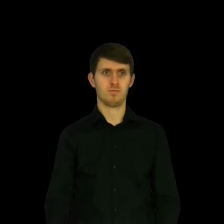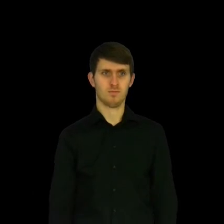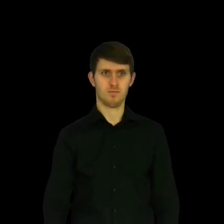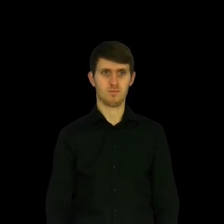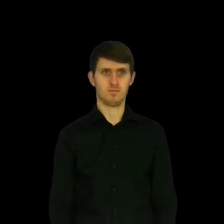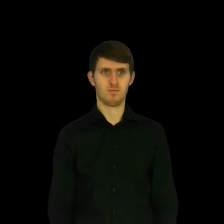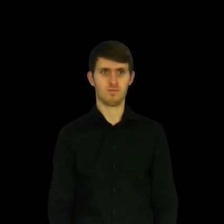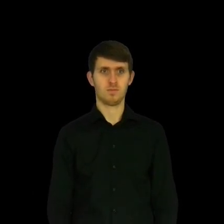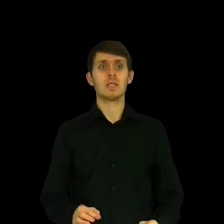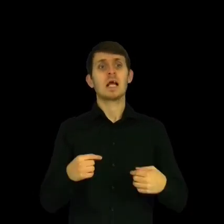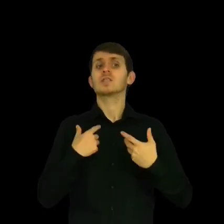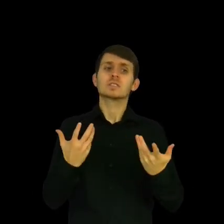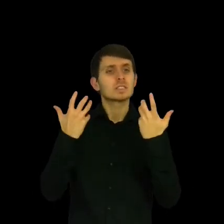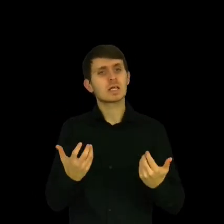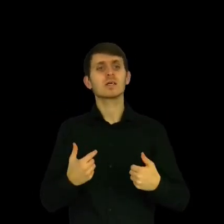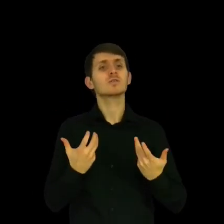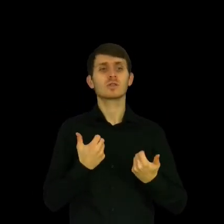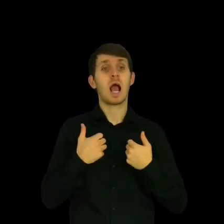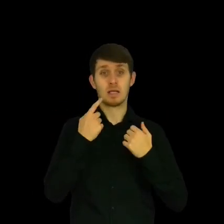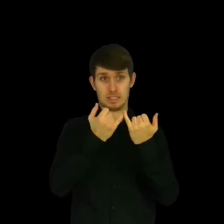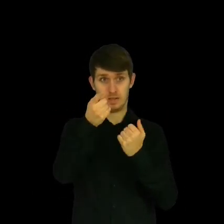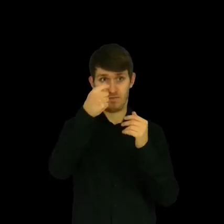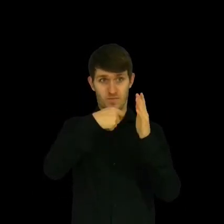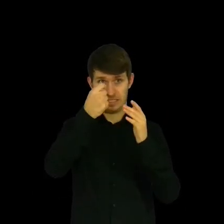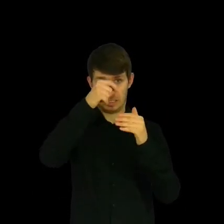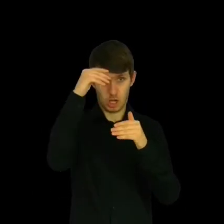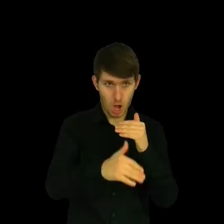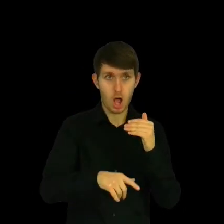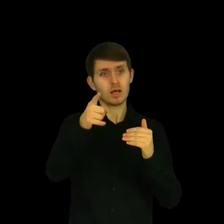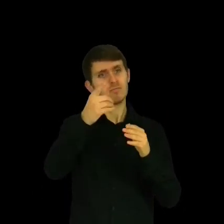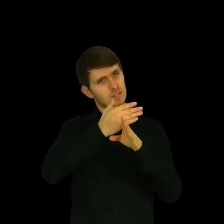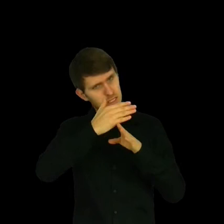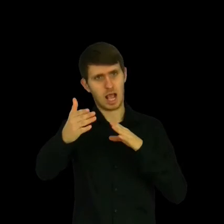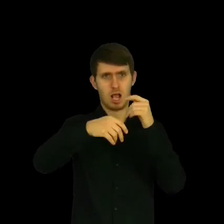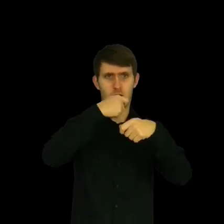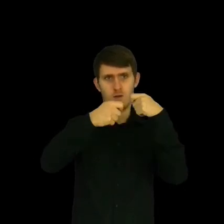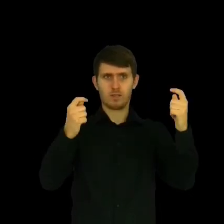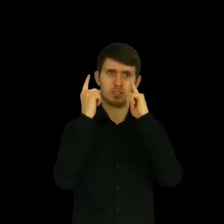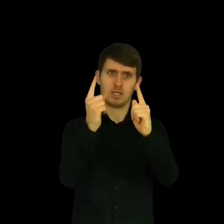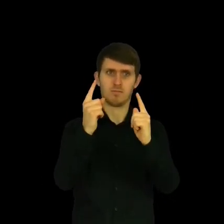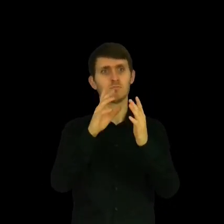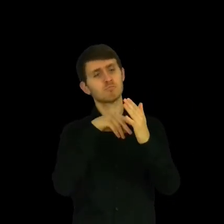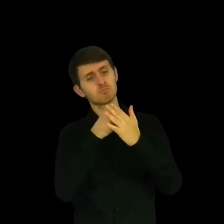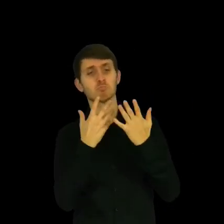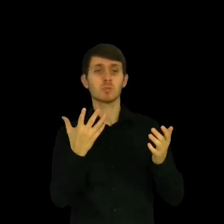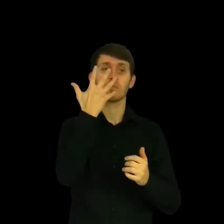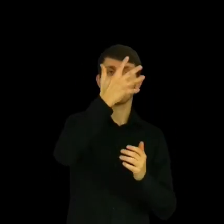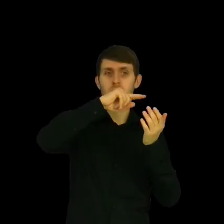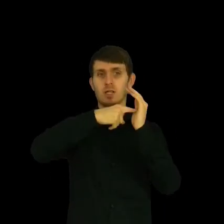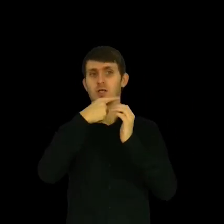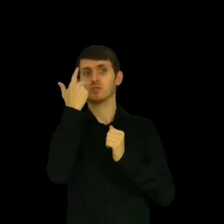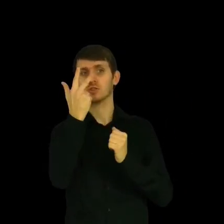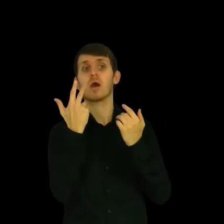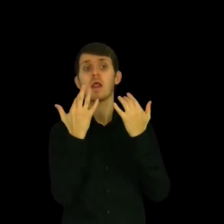3, 6, 9, 12. 12. So what I encourage you to do now that the video is almost over, is to keep going. I want you to figure